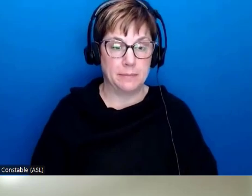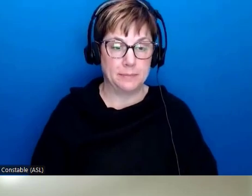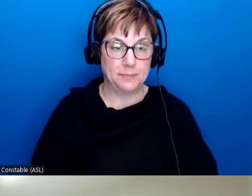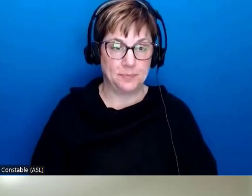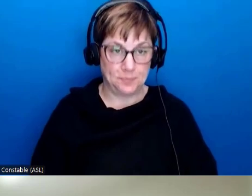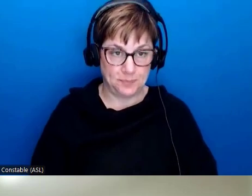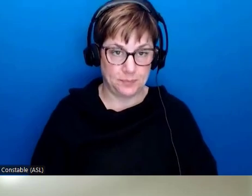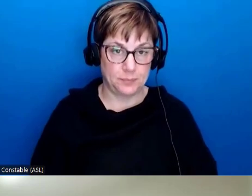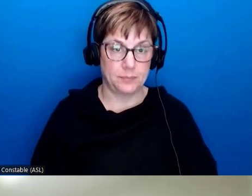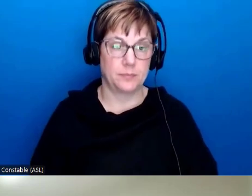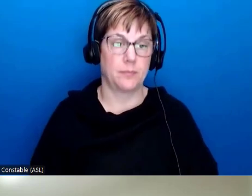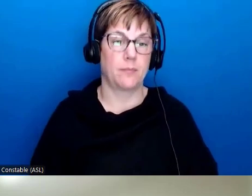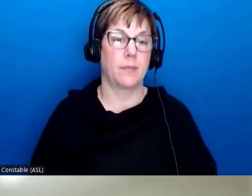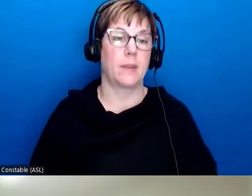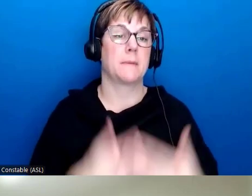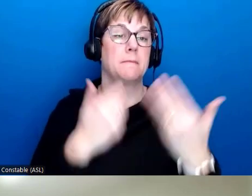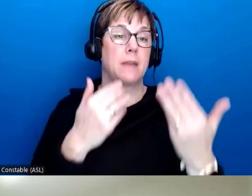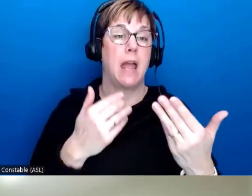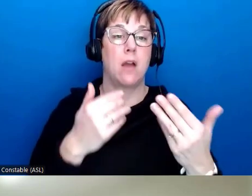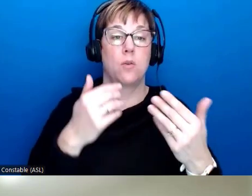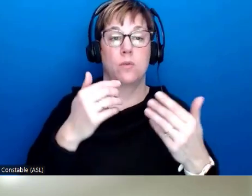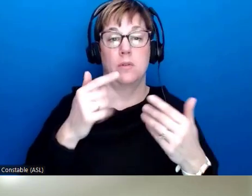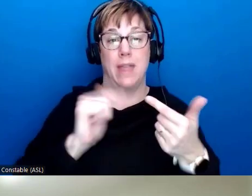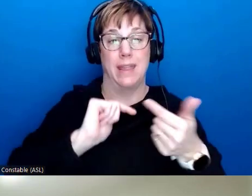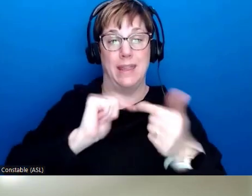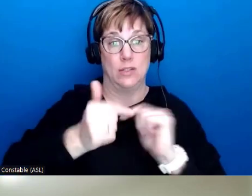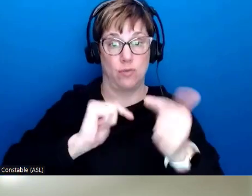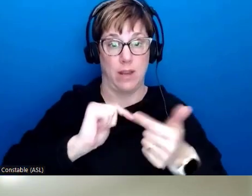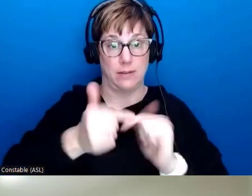So continuing our discussion on the interactive process,